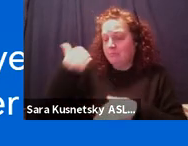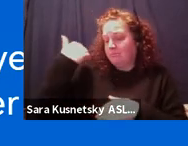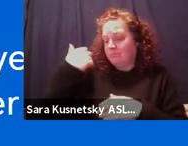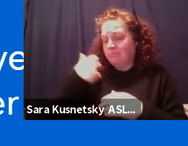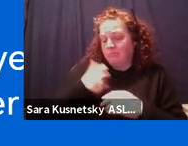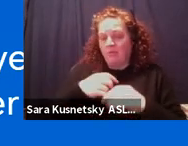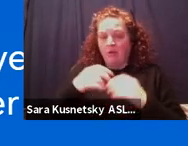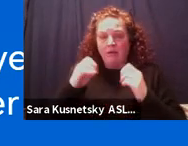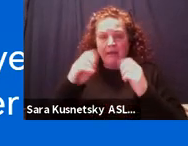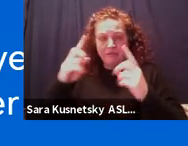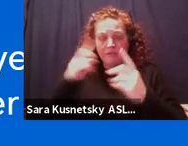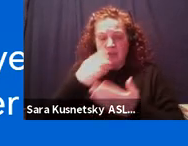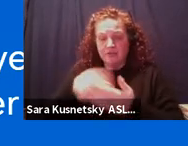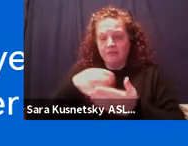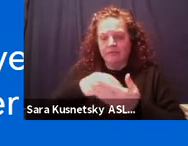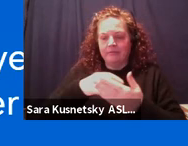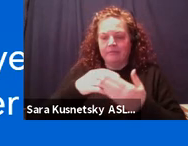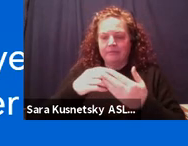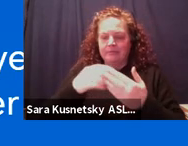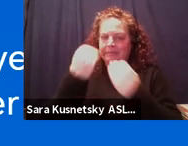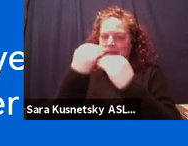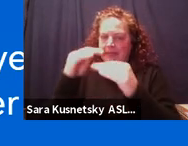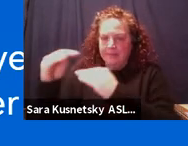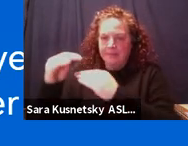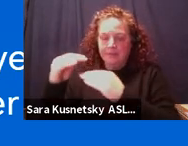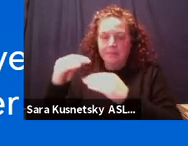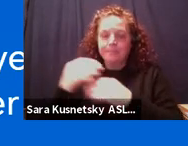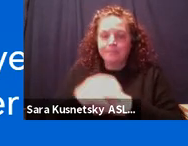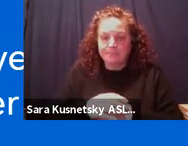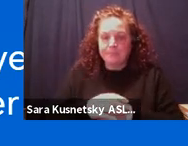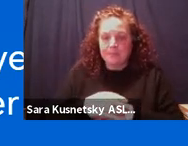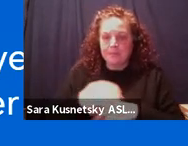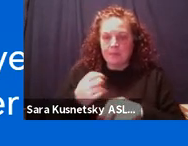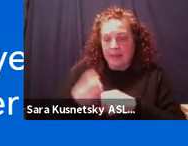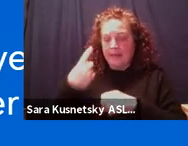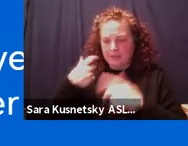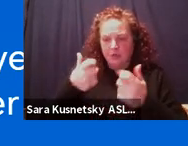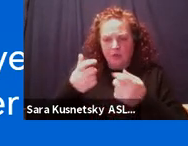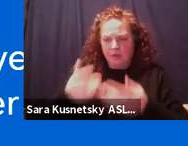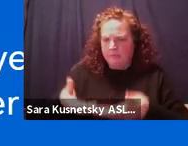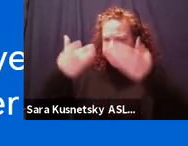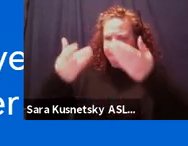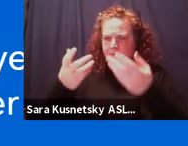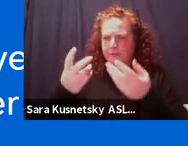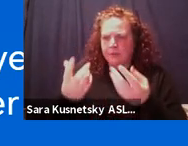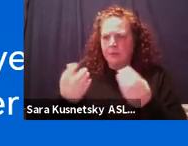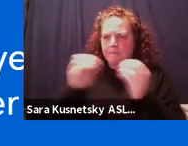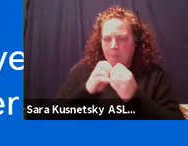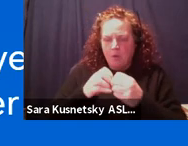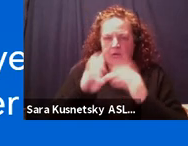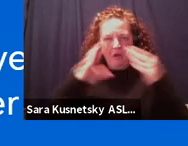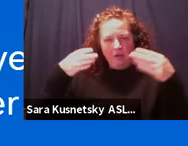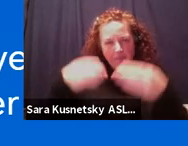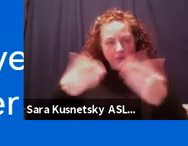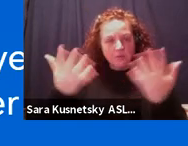very limited, and last year we made significant investments to raise that bar. This year, our focus has